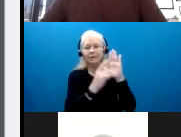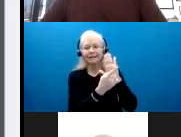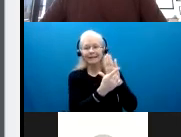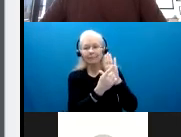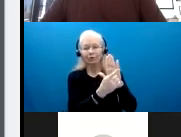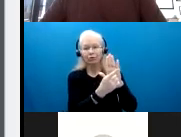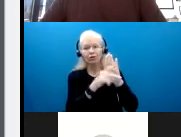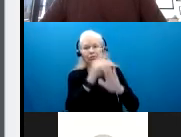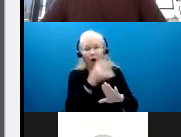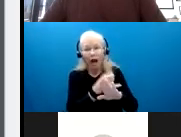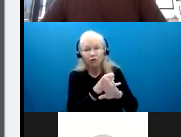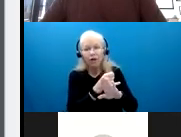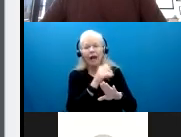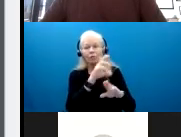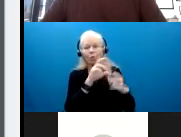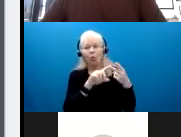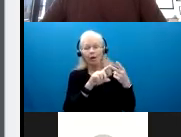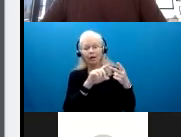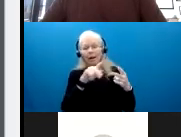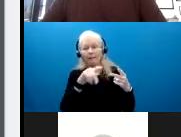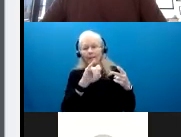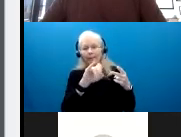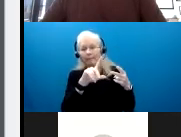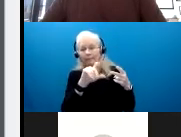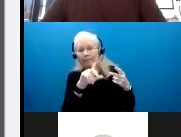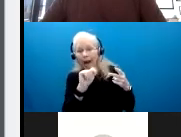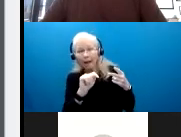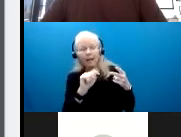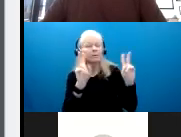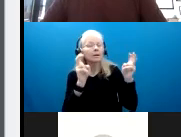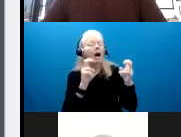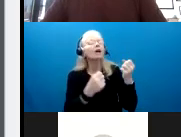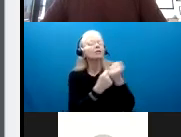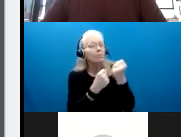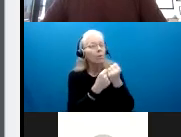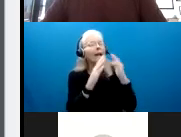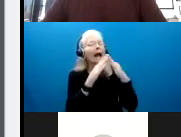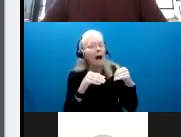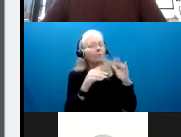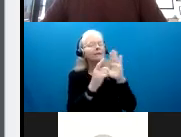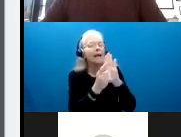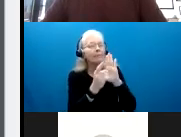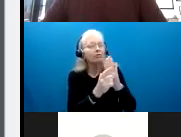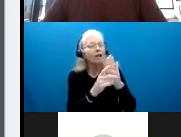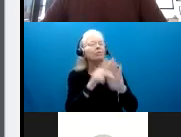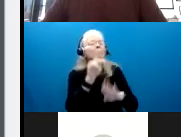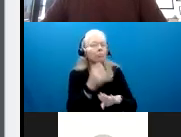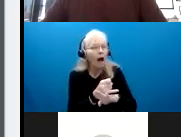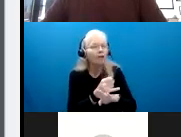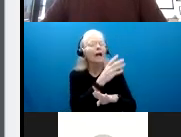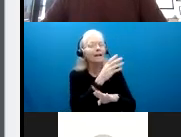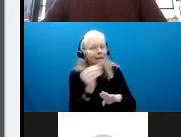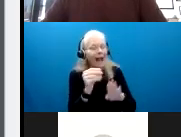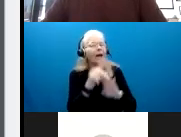pilot, I would just say support housing demonstration projects and pilot programs. Not